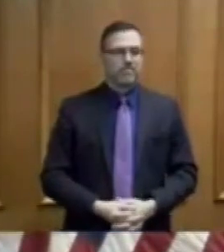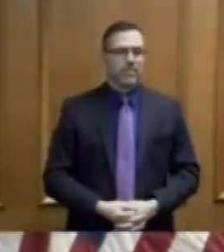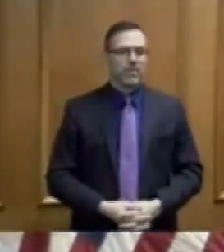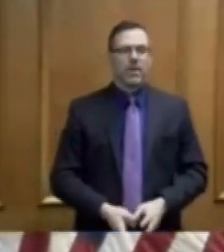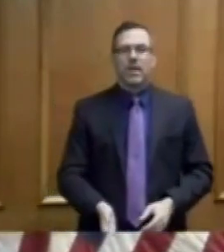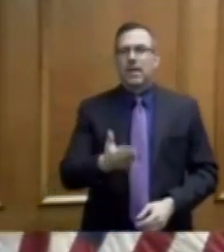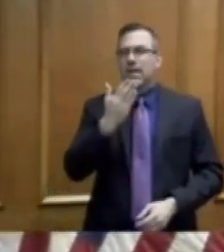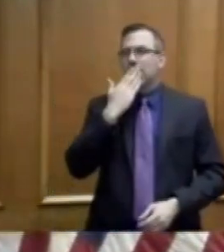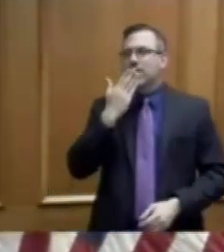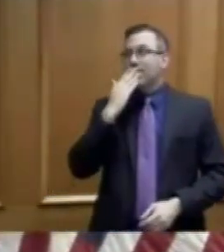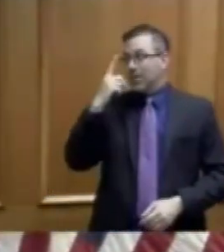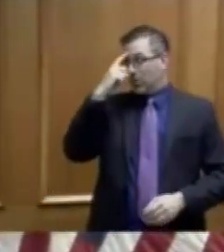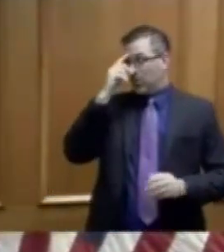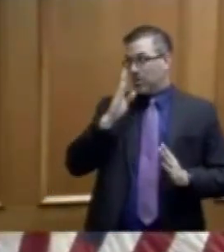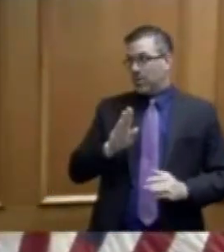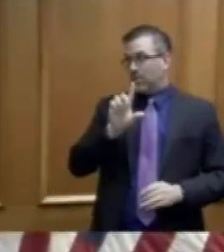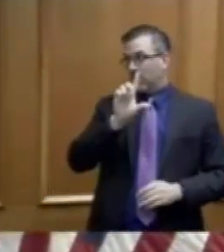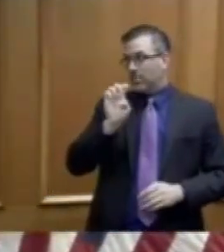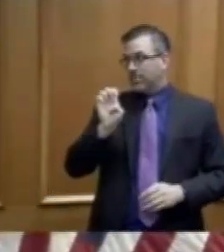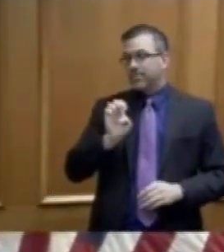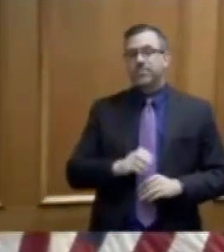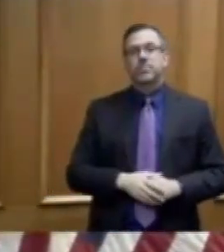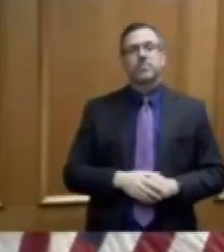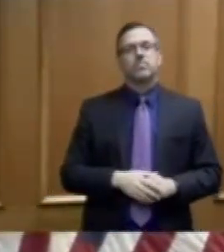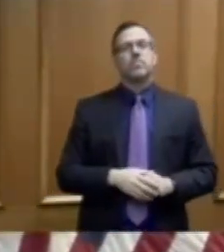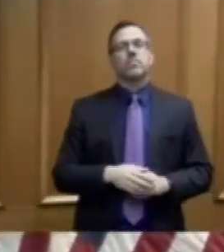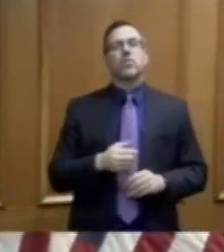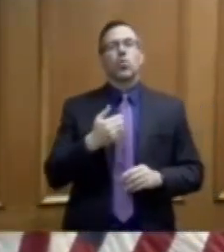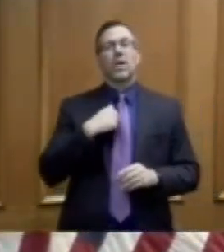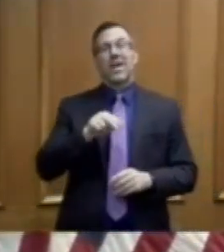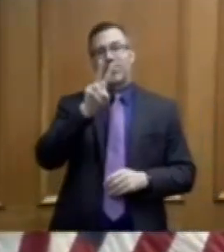Thank you, Governor. As mentioned, today we have